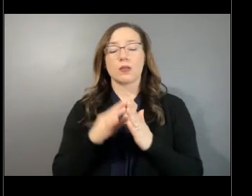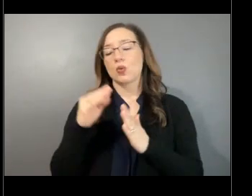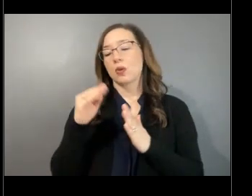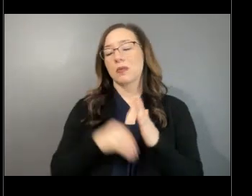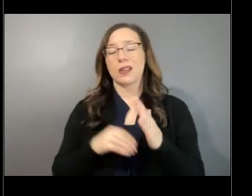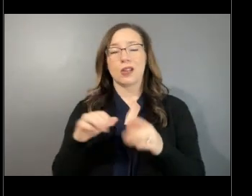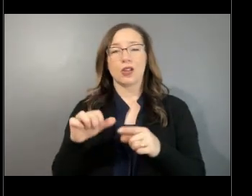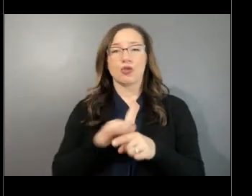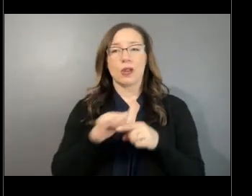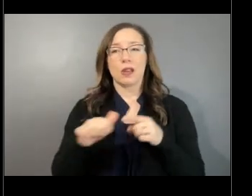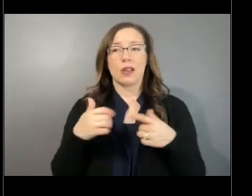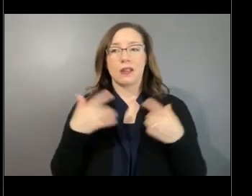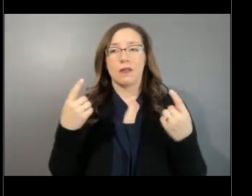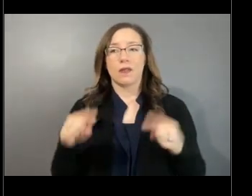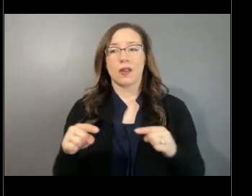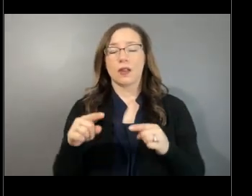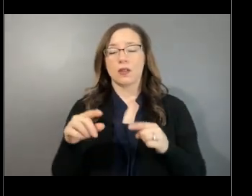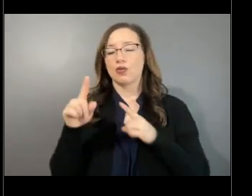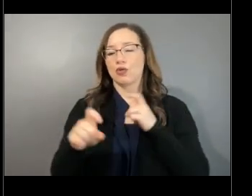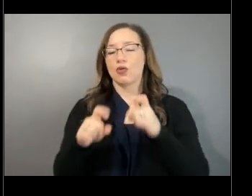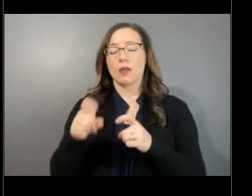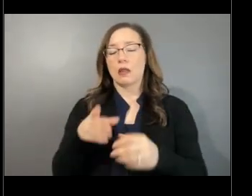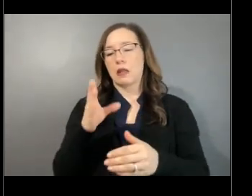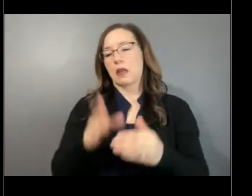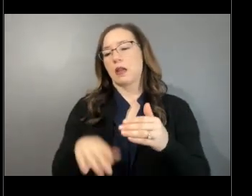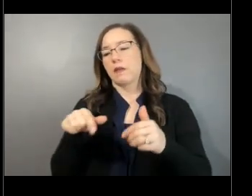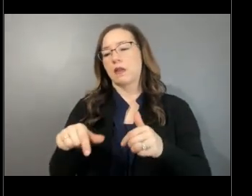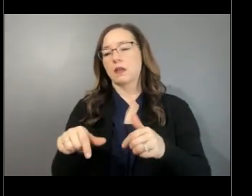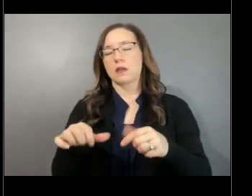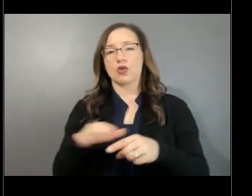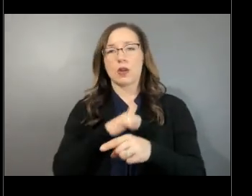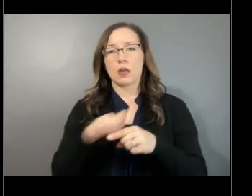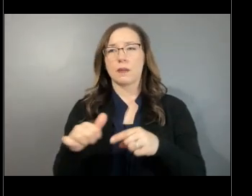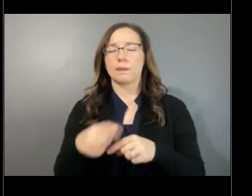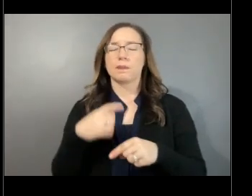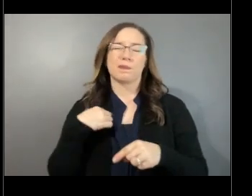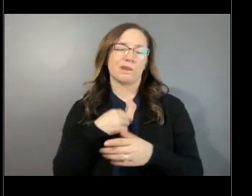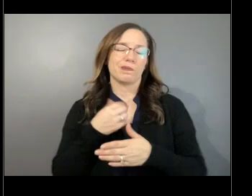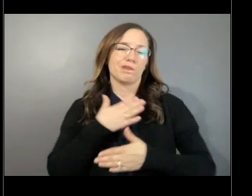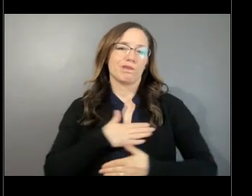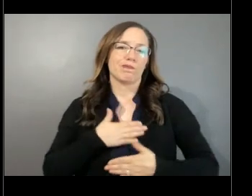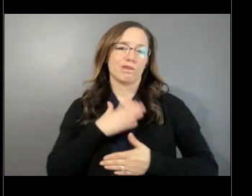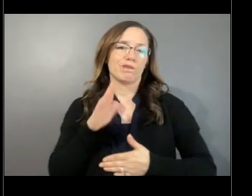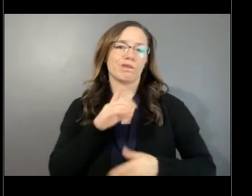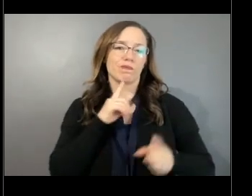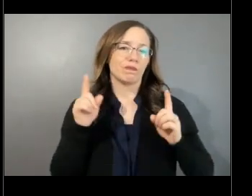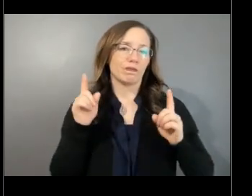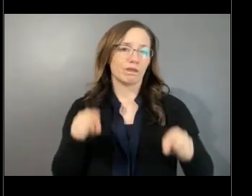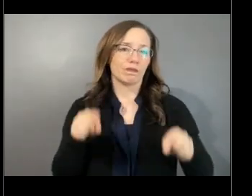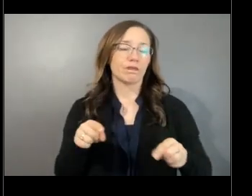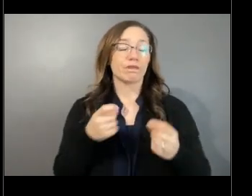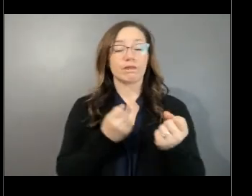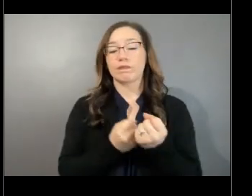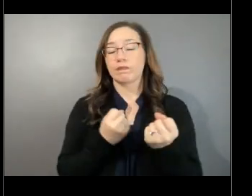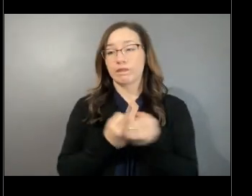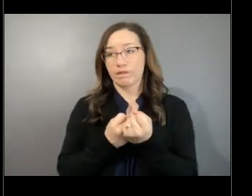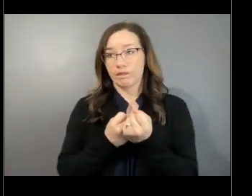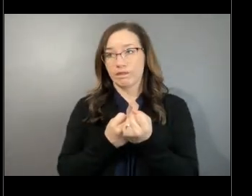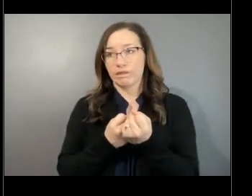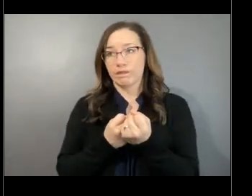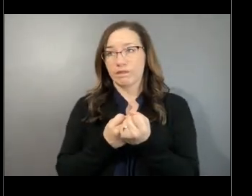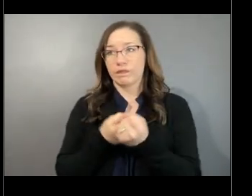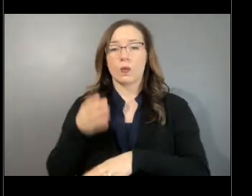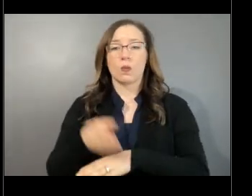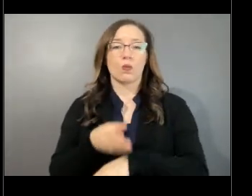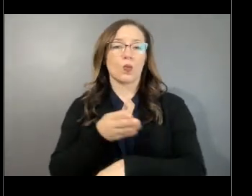event survey at the end of this training. We appreciate your responses and support in